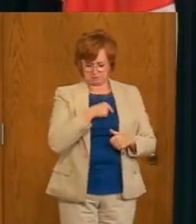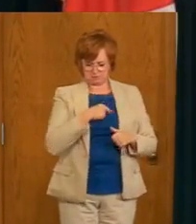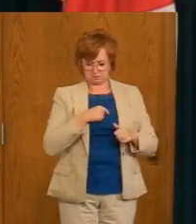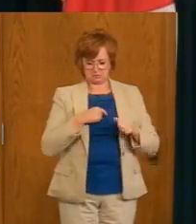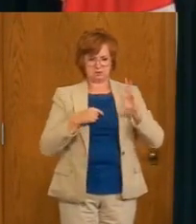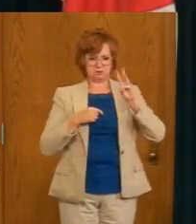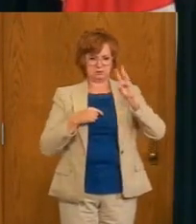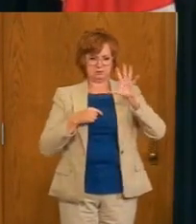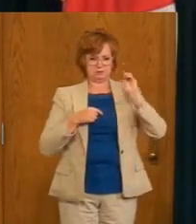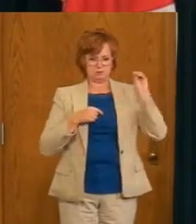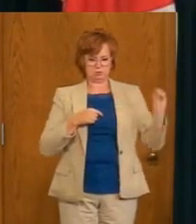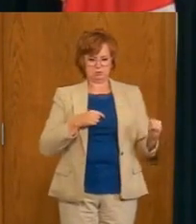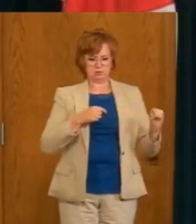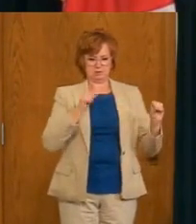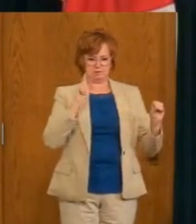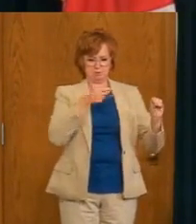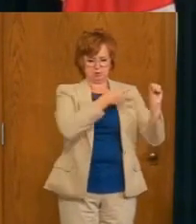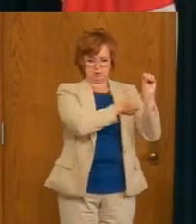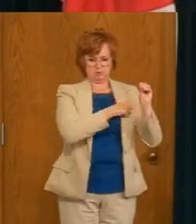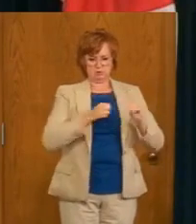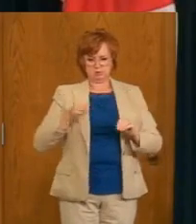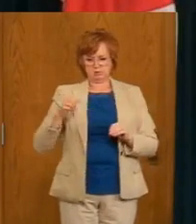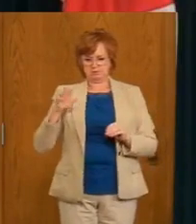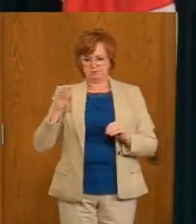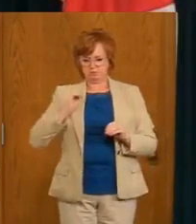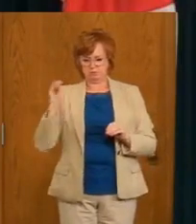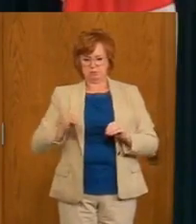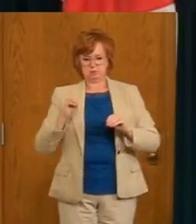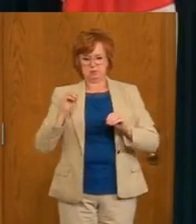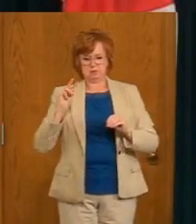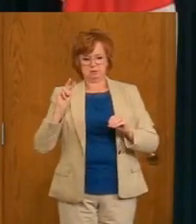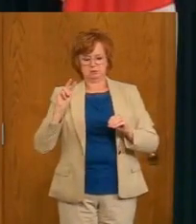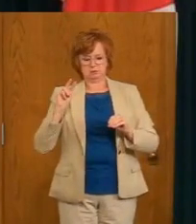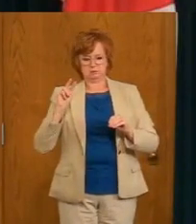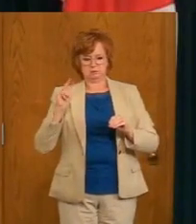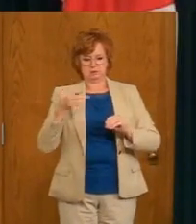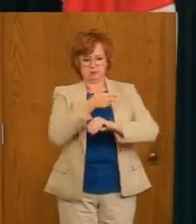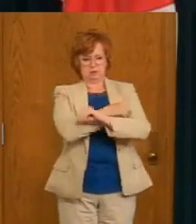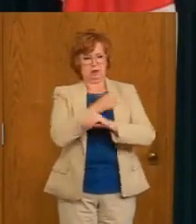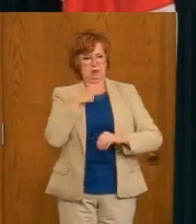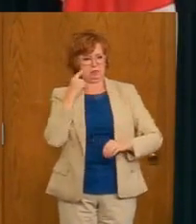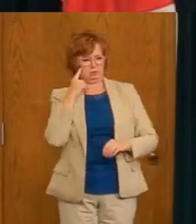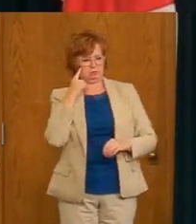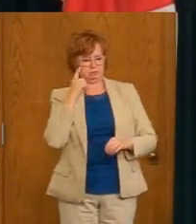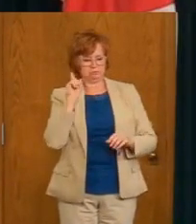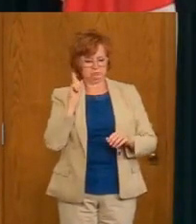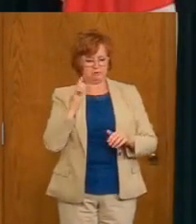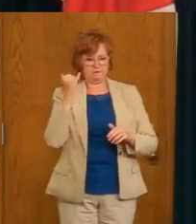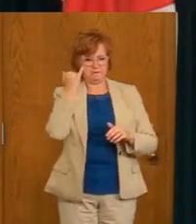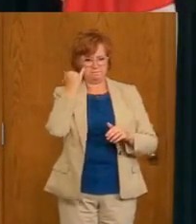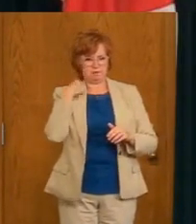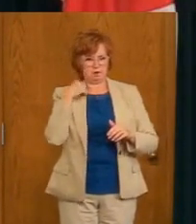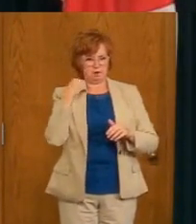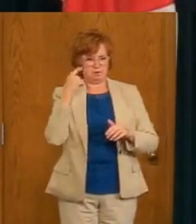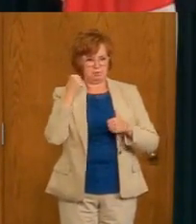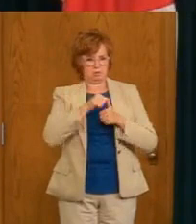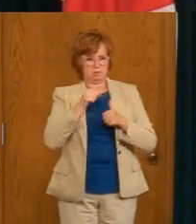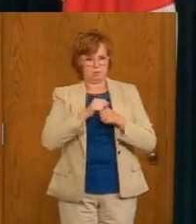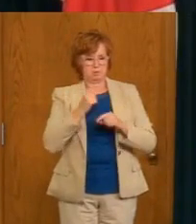you, but COVID is sneaky and finds its way out. The fact that we have 10, 20 pop-up